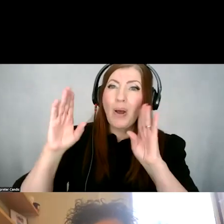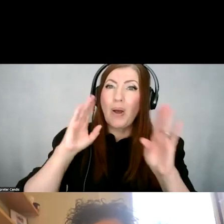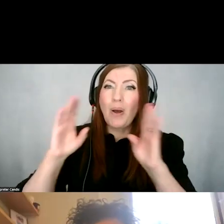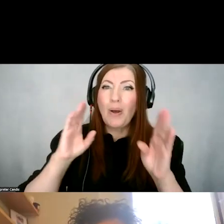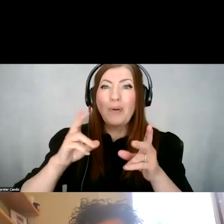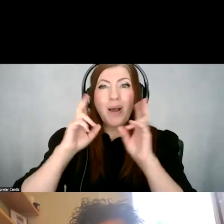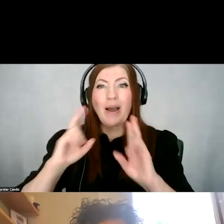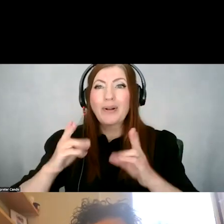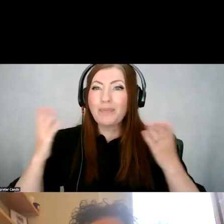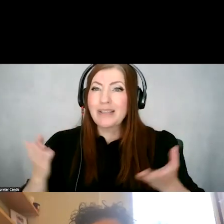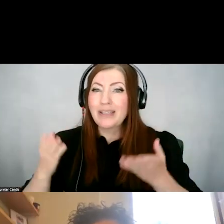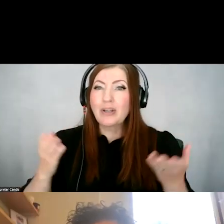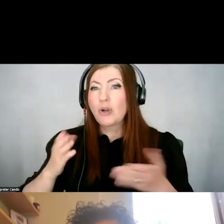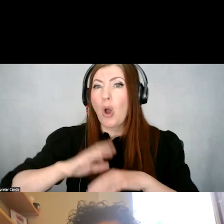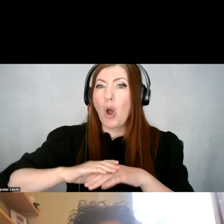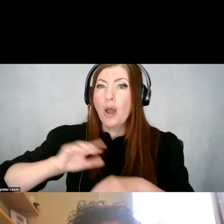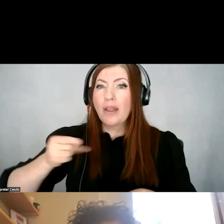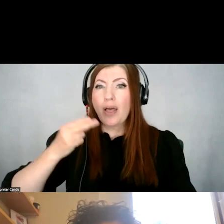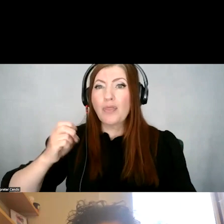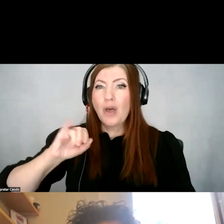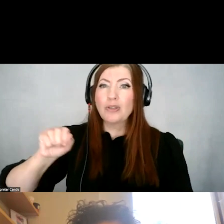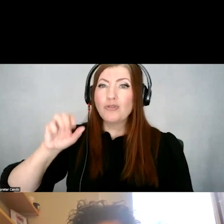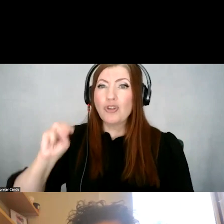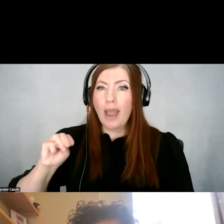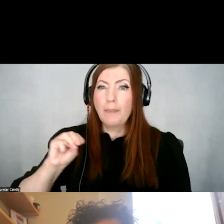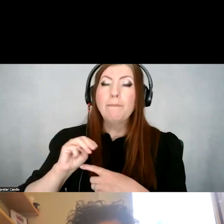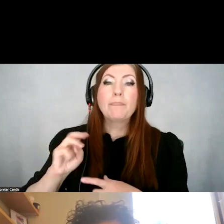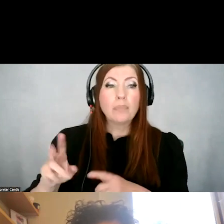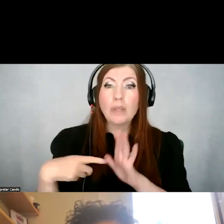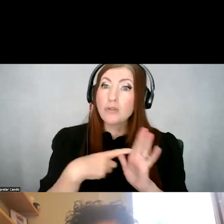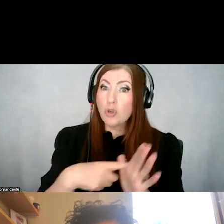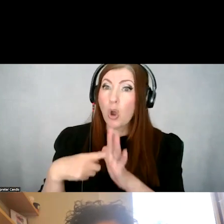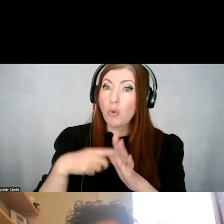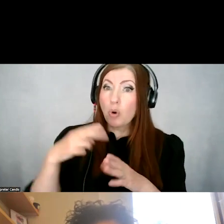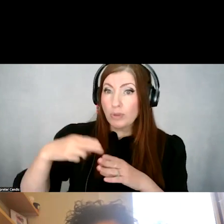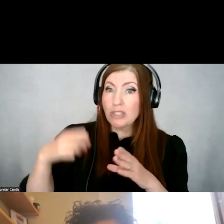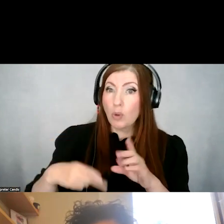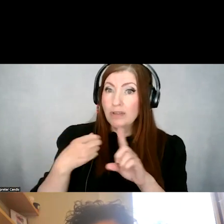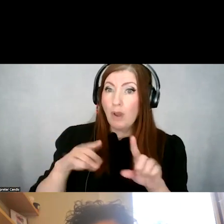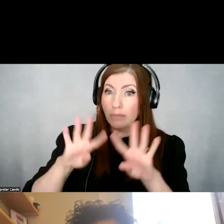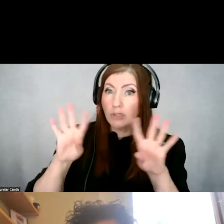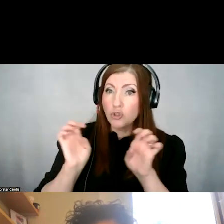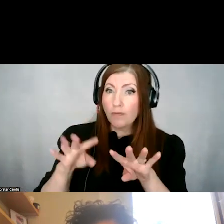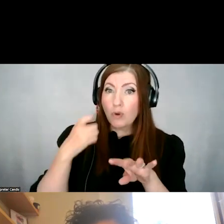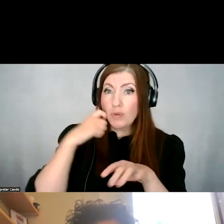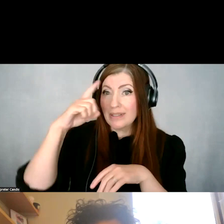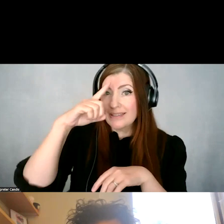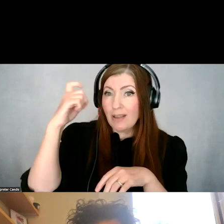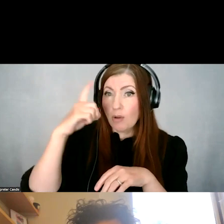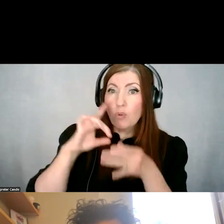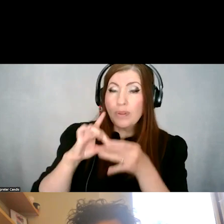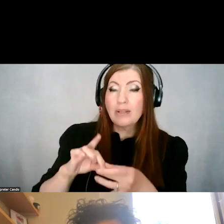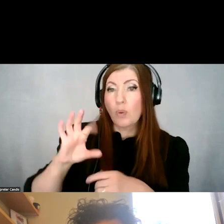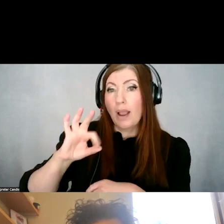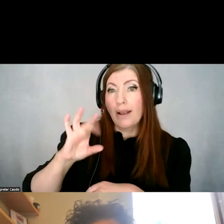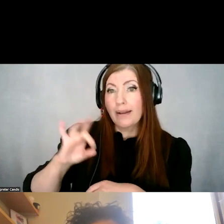to be here on the Jam. So I'm going to present the results from a survey we did this summer about 988. The